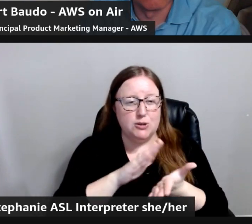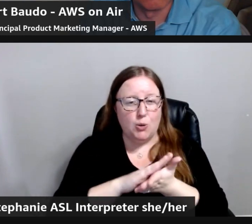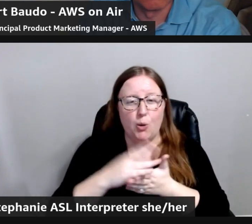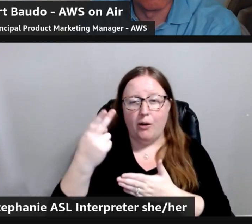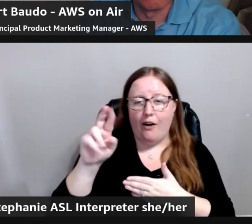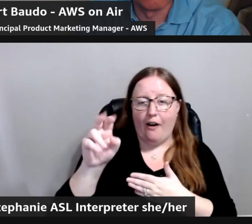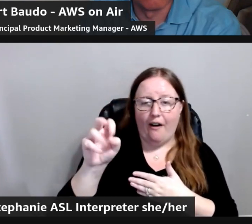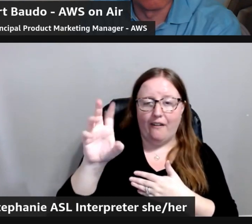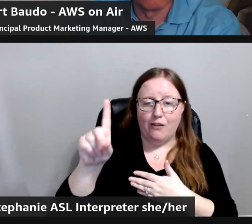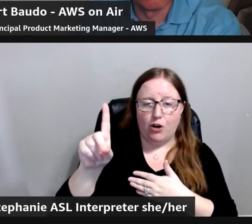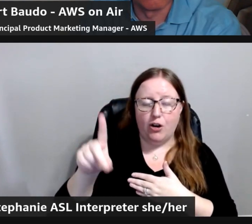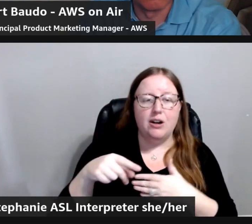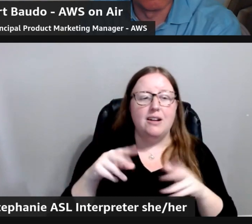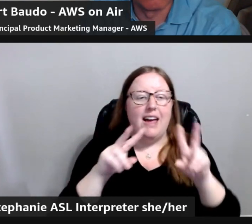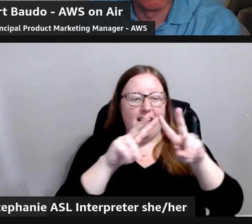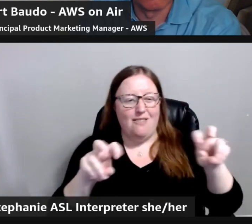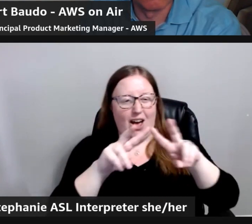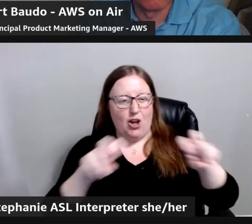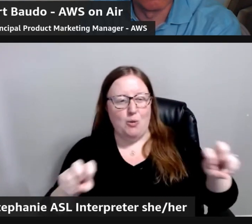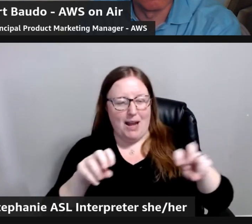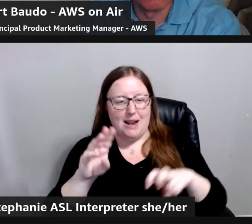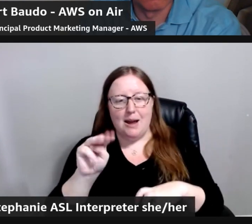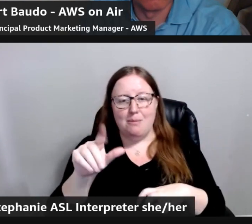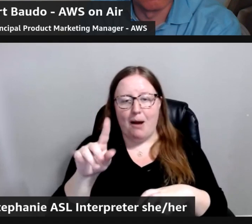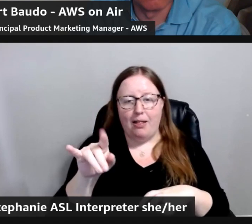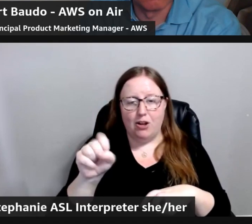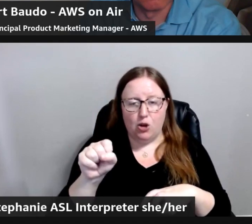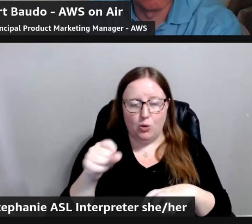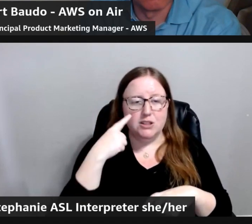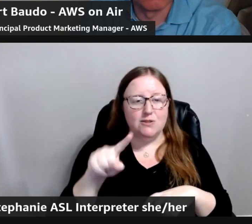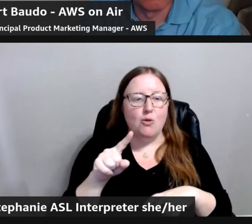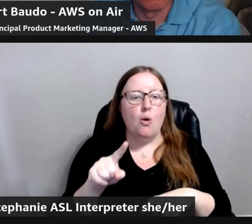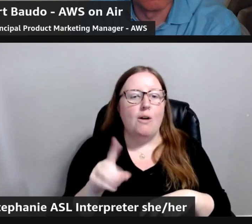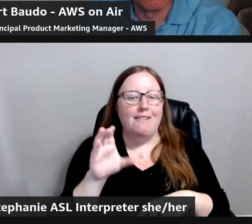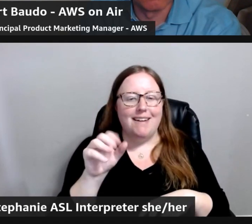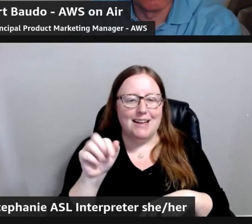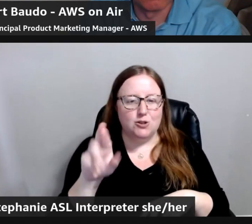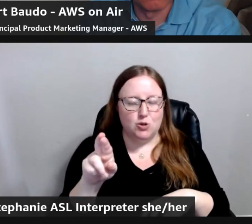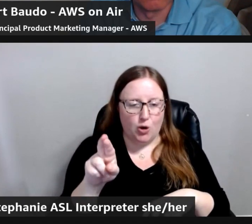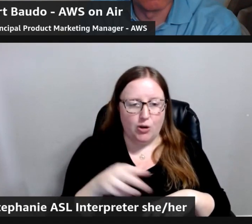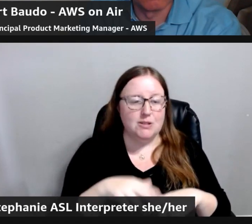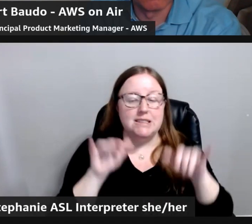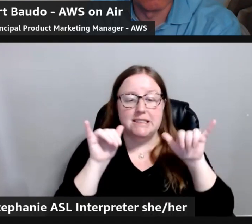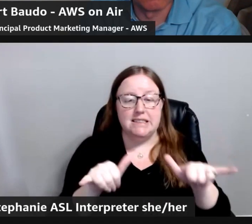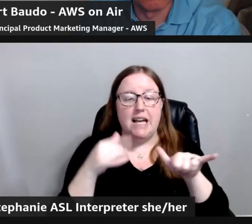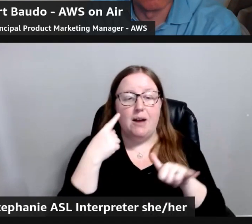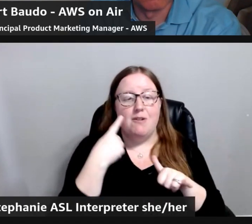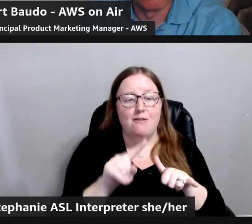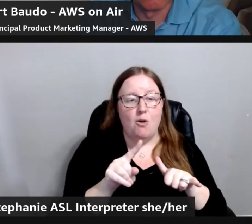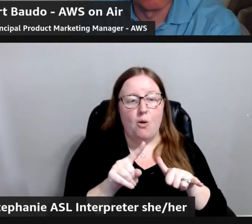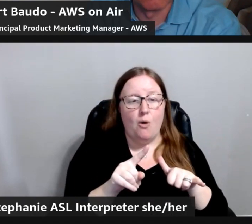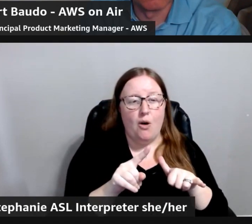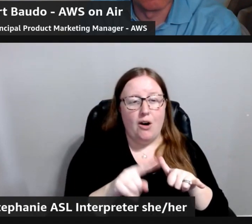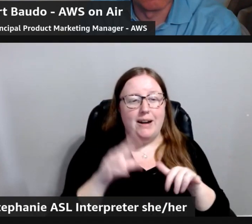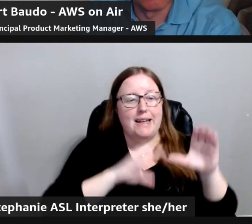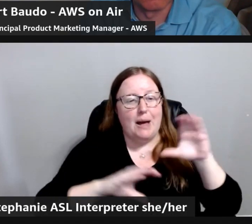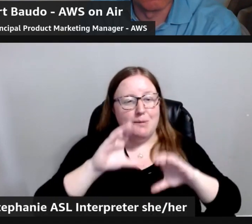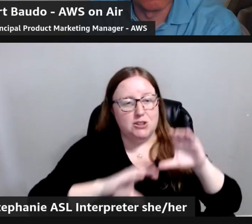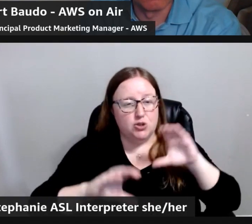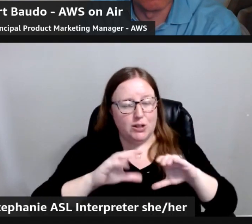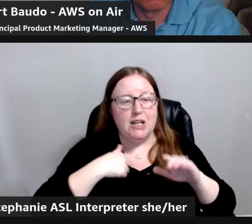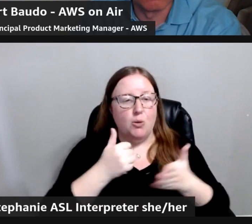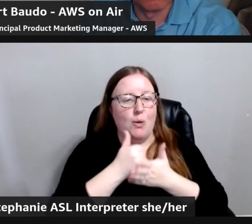billion molecules on the hunt for cures for rare cancers. We did the same thing for good chemistry. We helped them